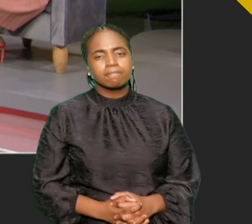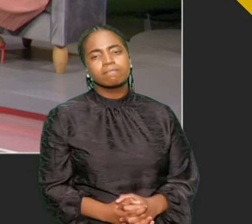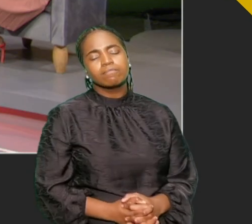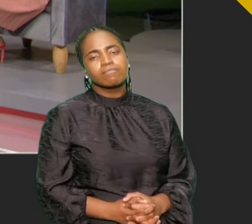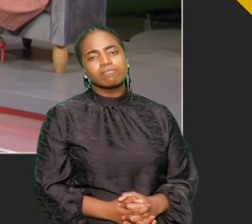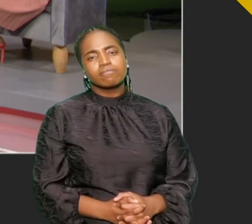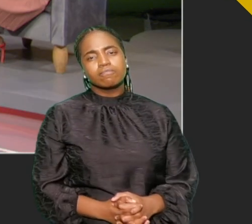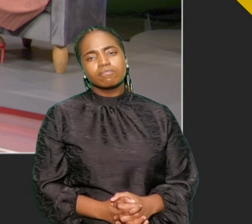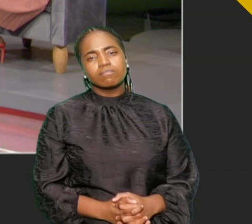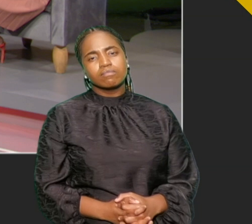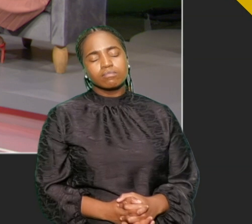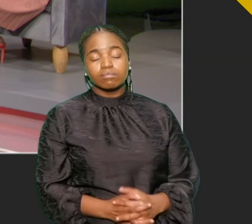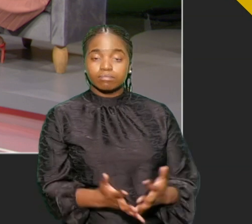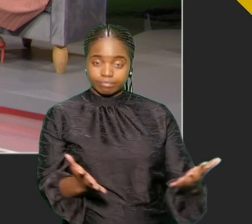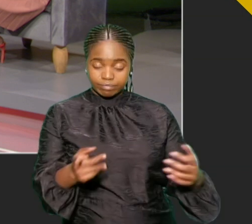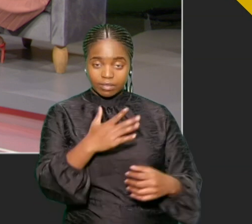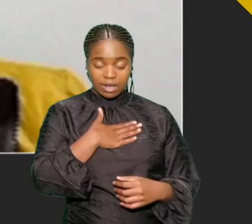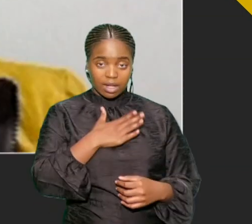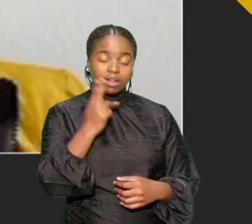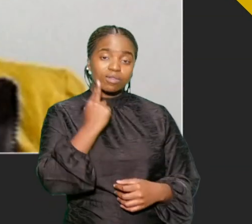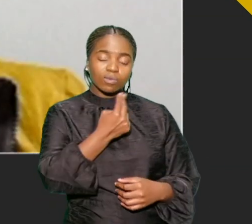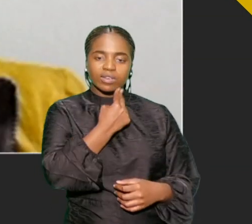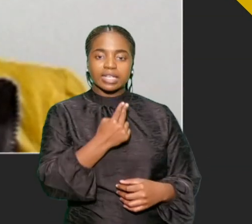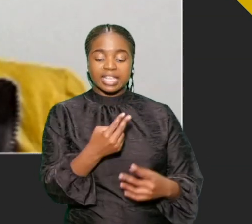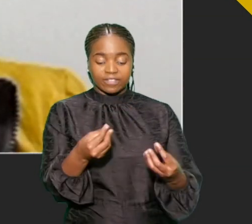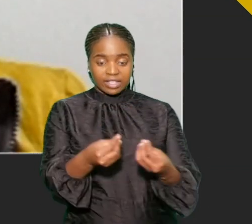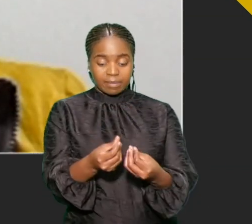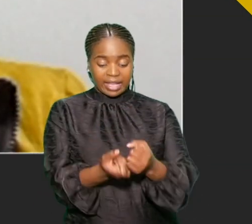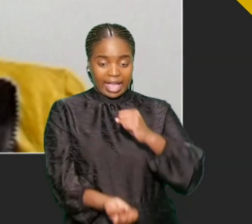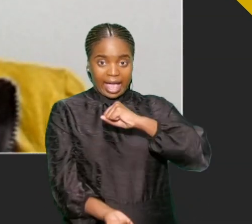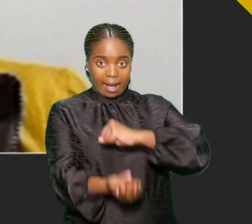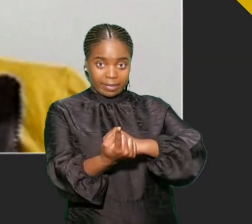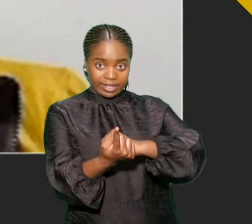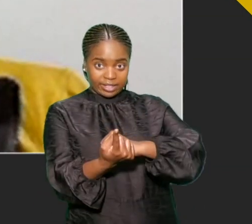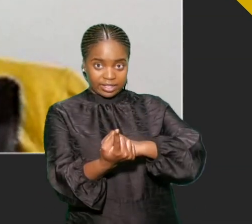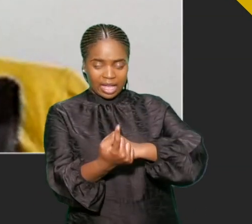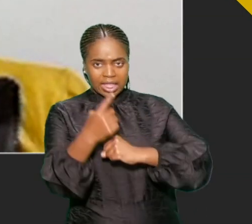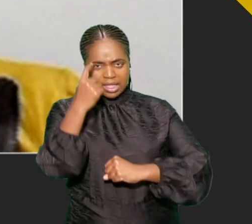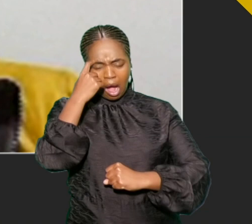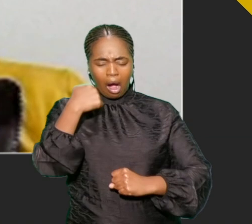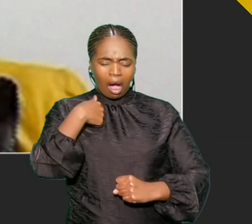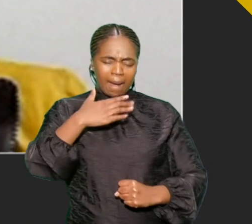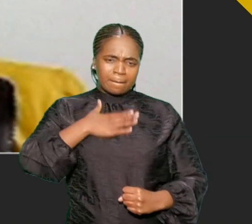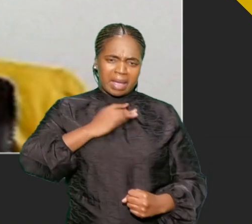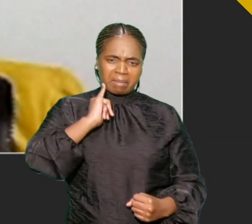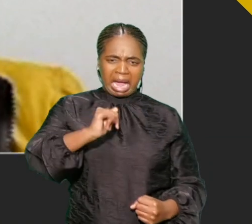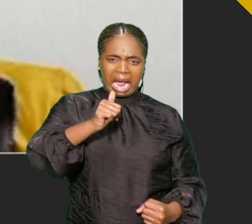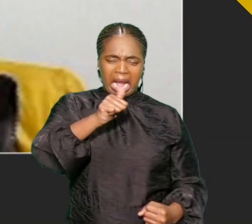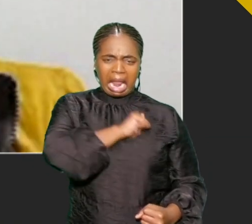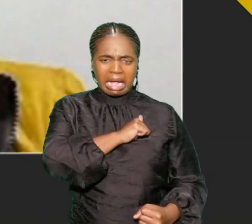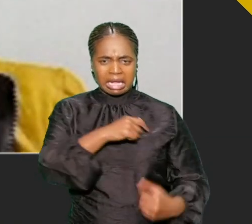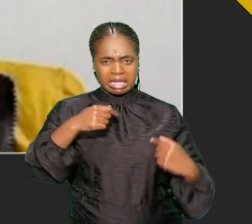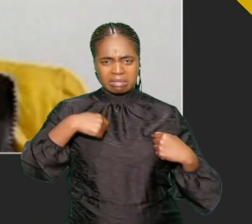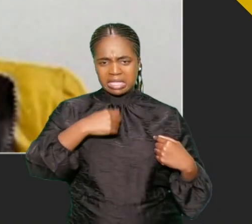Yeah, so nice question, actually, because a lot of people, they get stuck on the point, this happened to me, therefore I am this